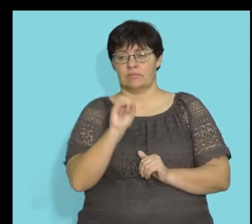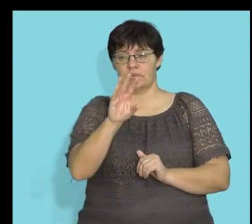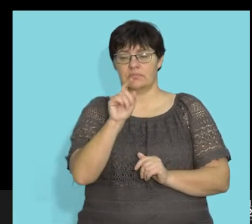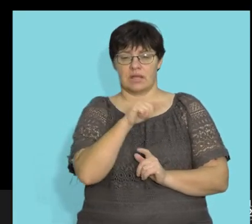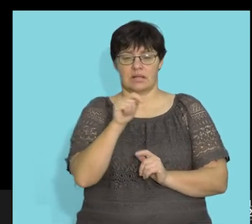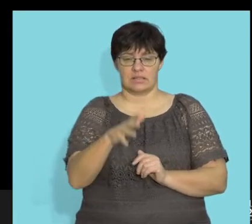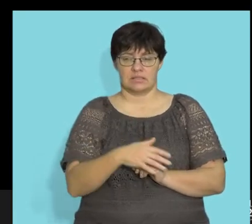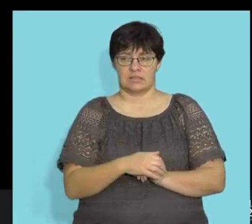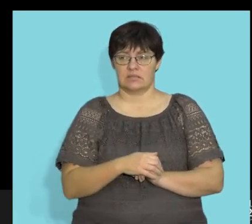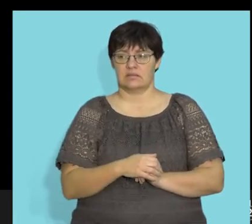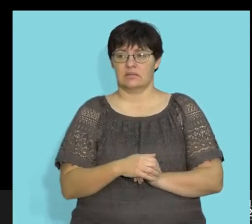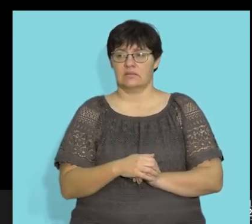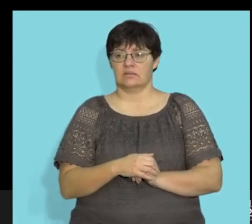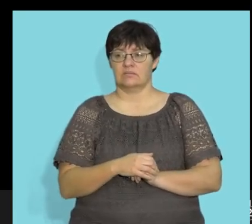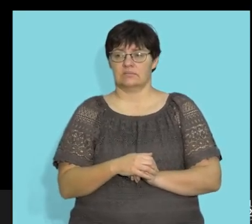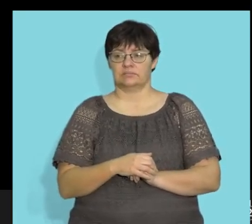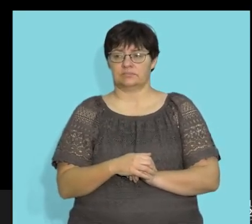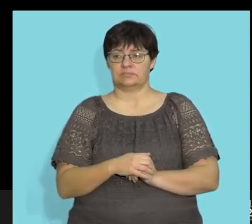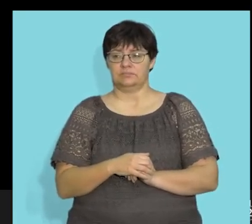my calculator.